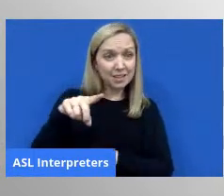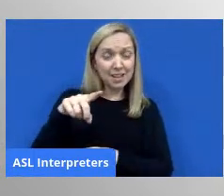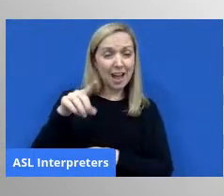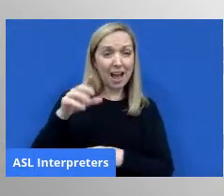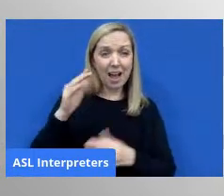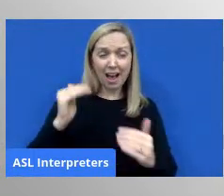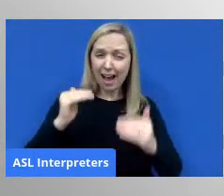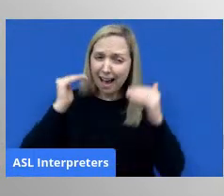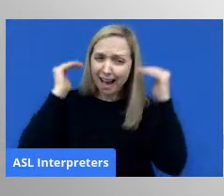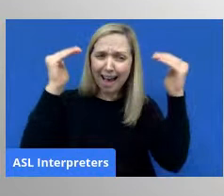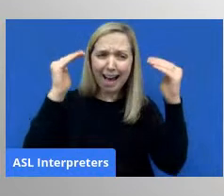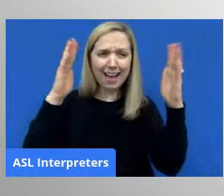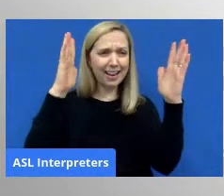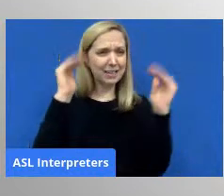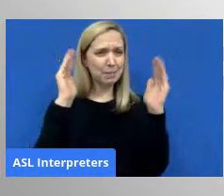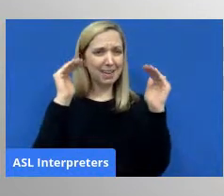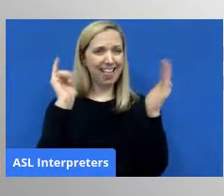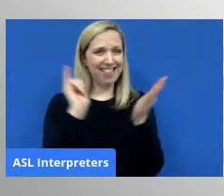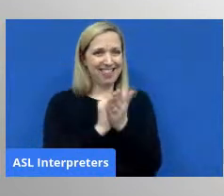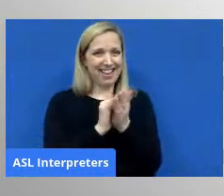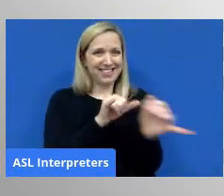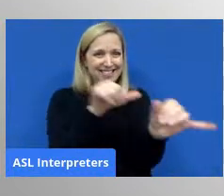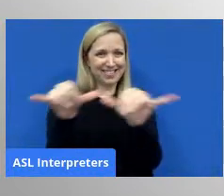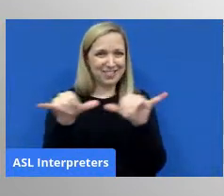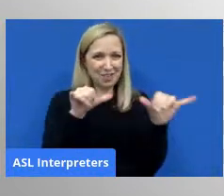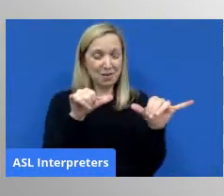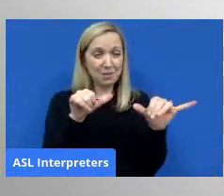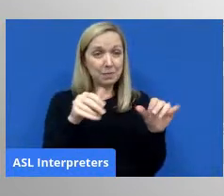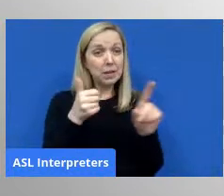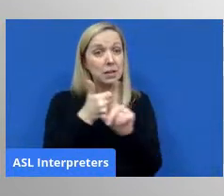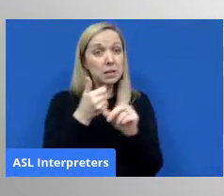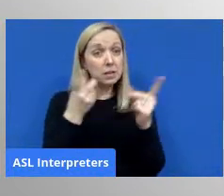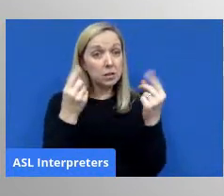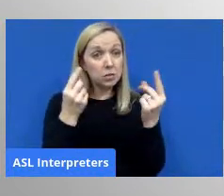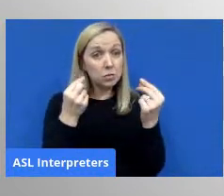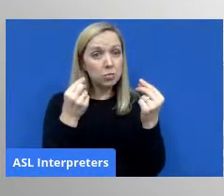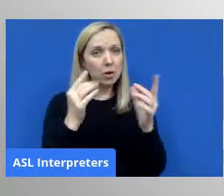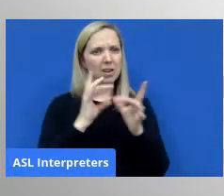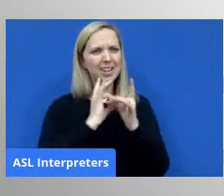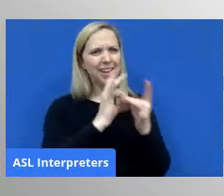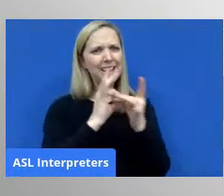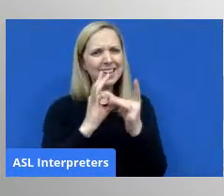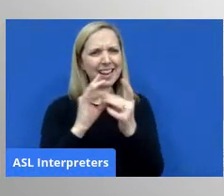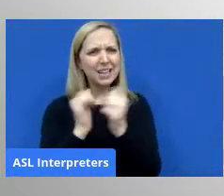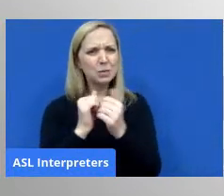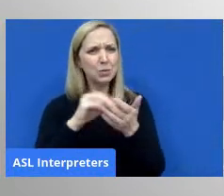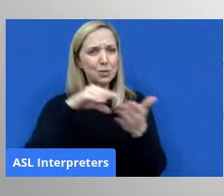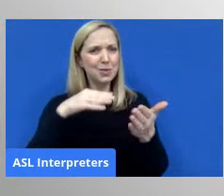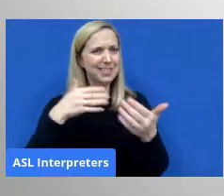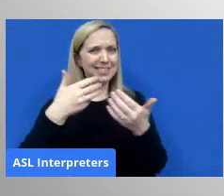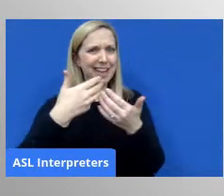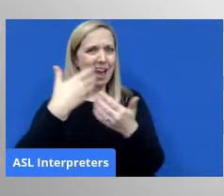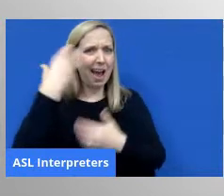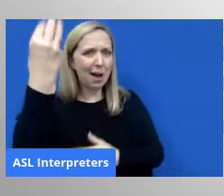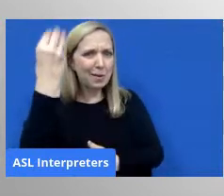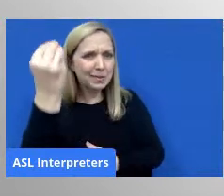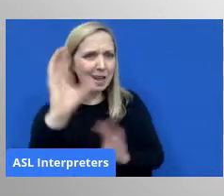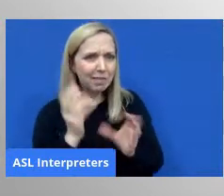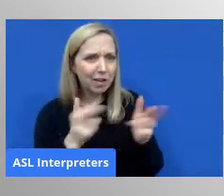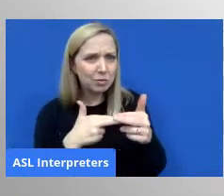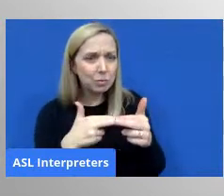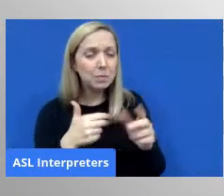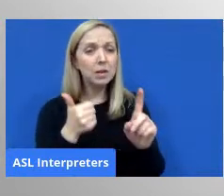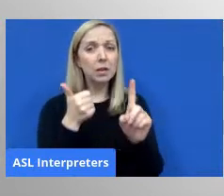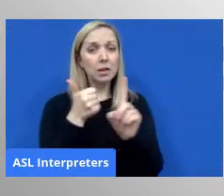of his students. He makes it his mission to connect with students beyond the classroom. As a product of CCSD, he uses the love